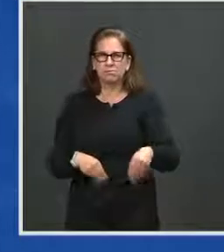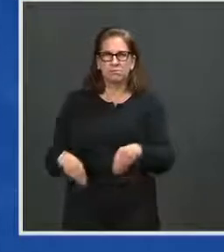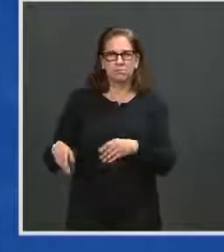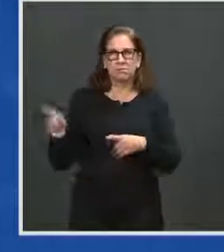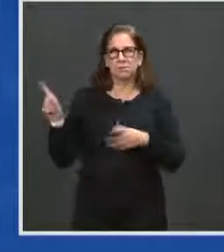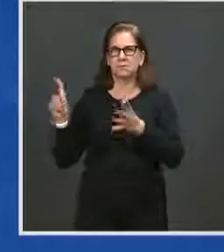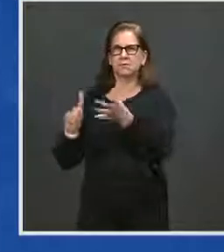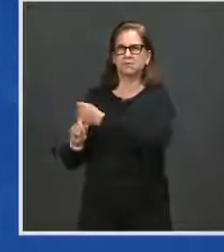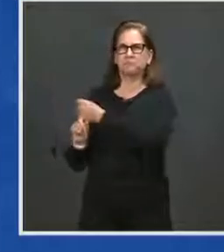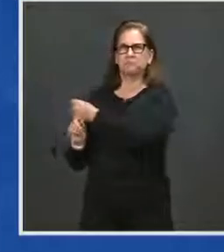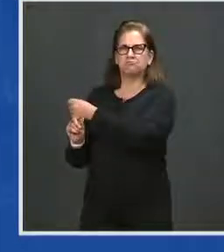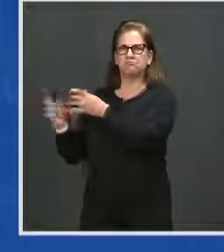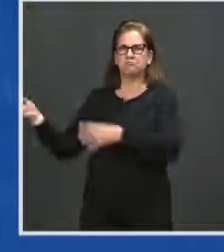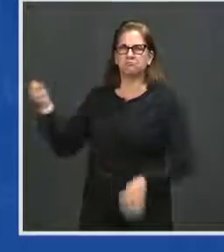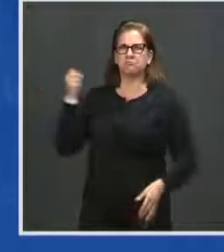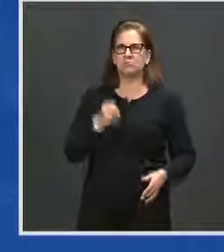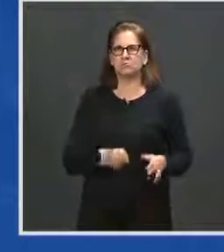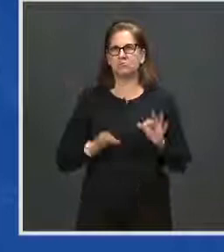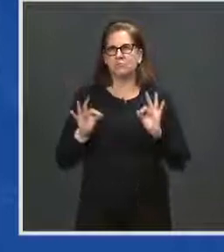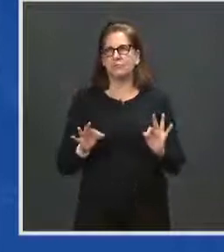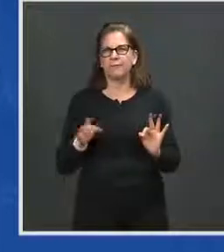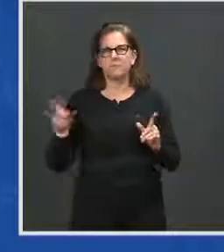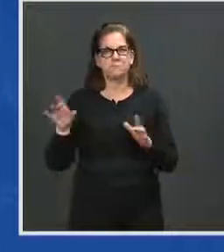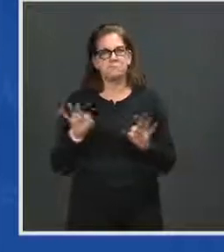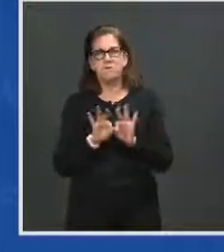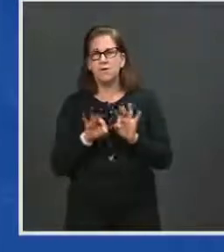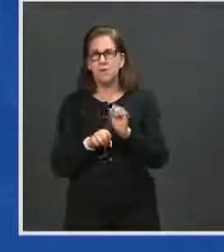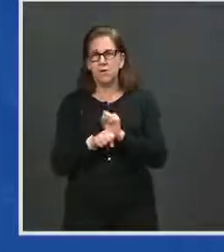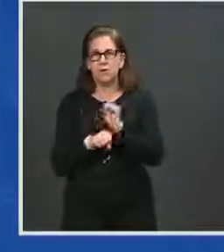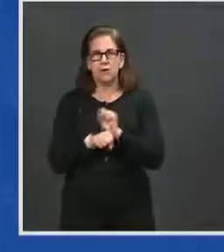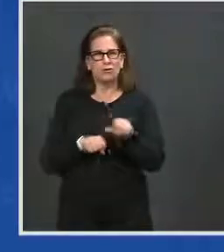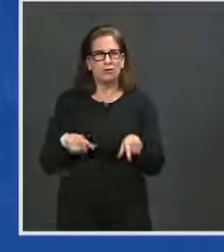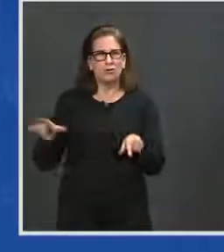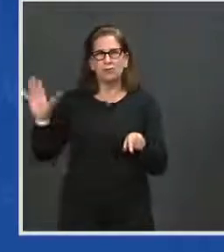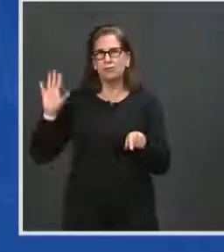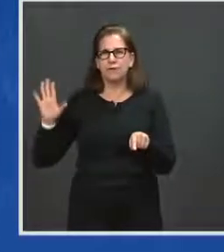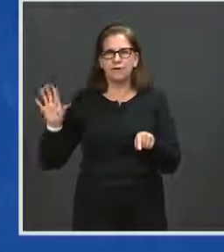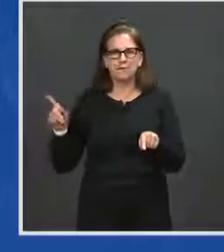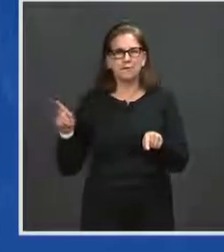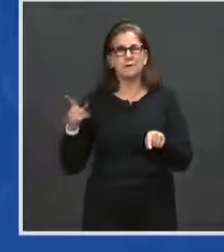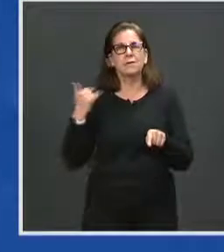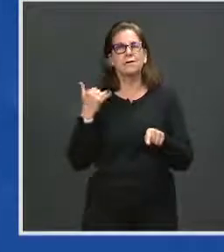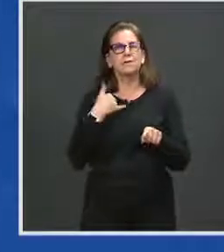Looking out at many of you is not only a reminder